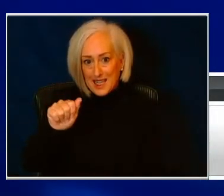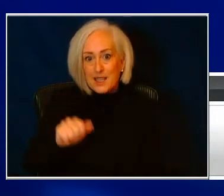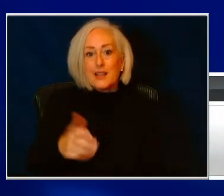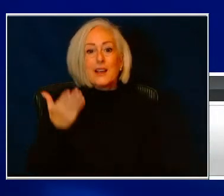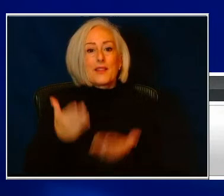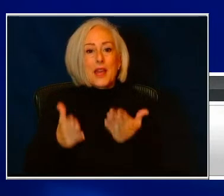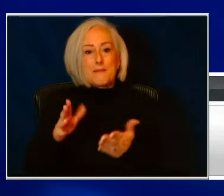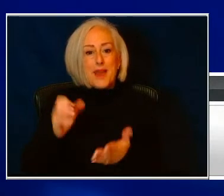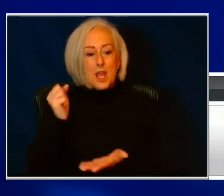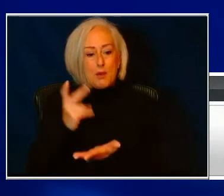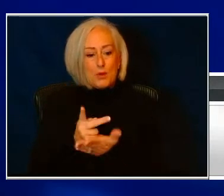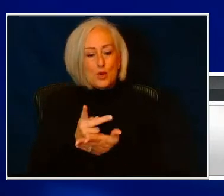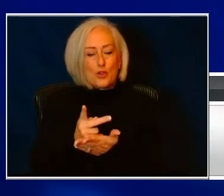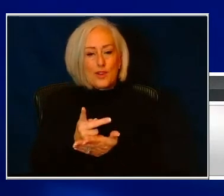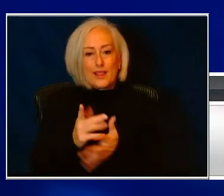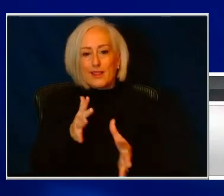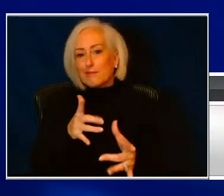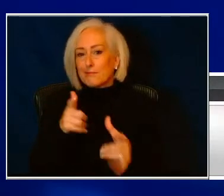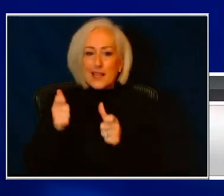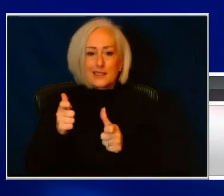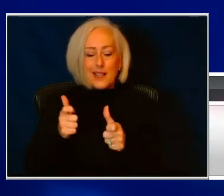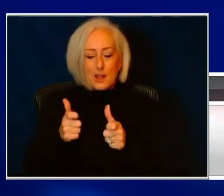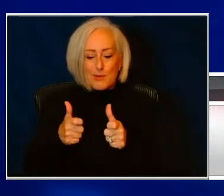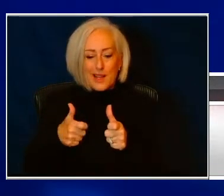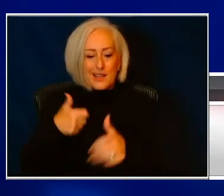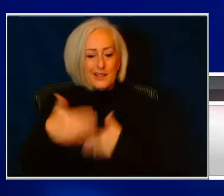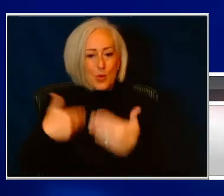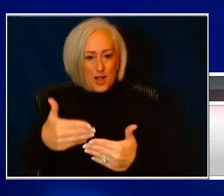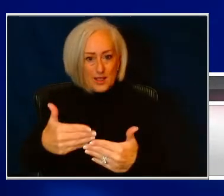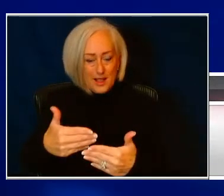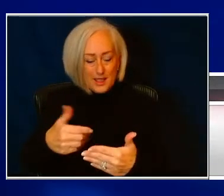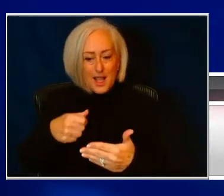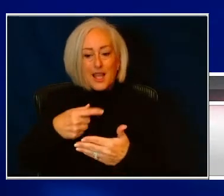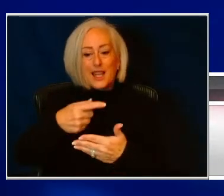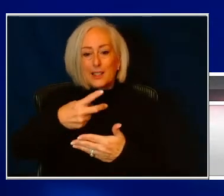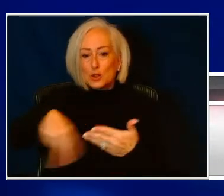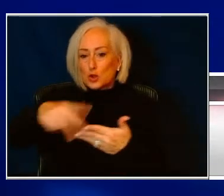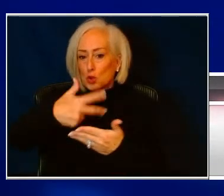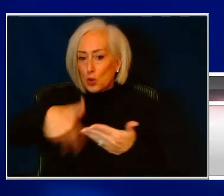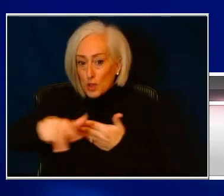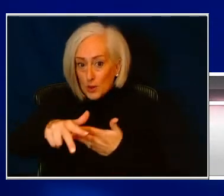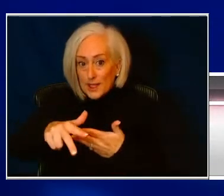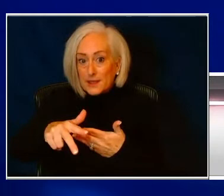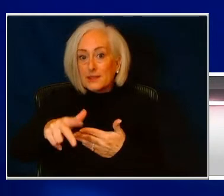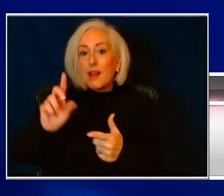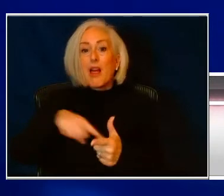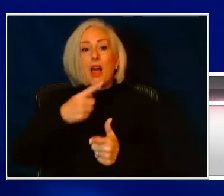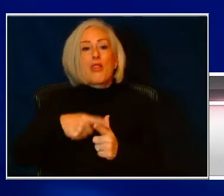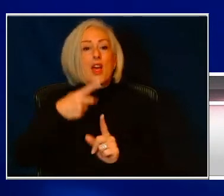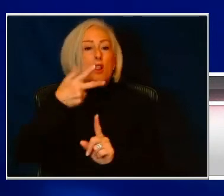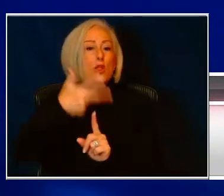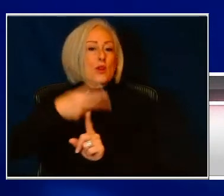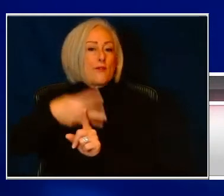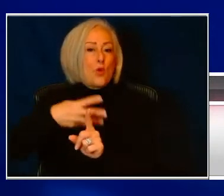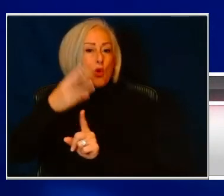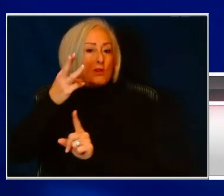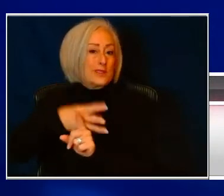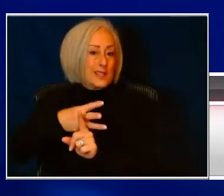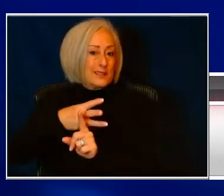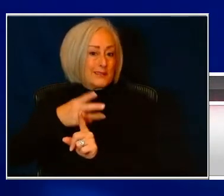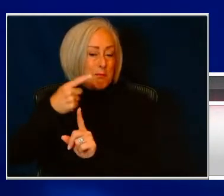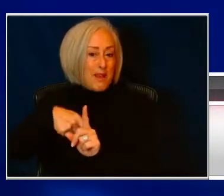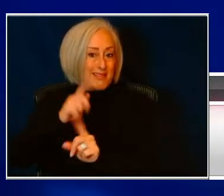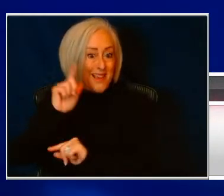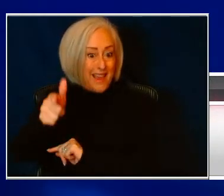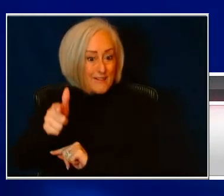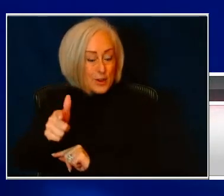pathway within a couple weeks. And then within a few months, probably 4 to 6 months after that, they'll approve it in the traditional way, which